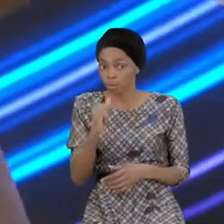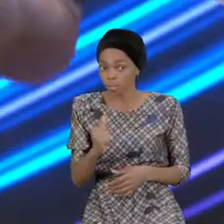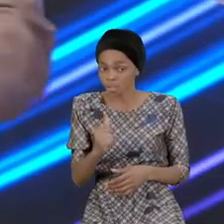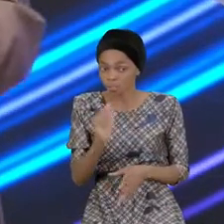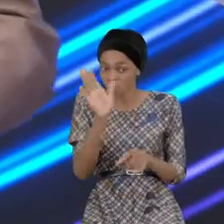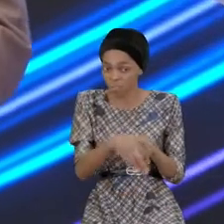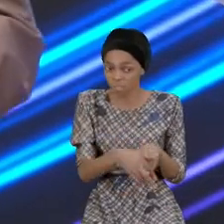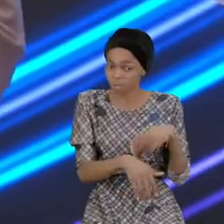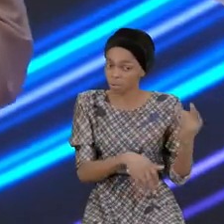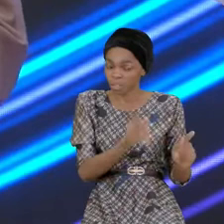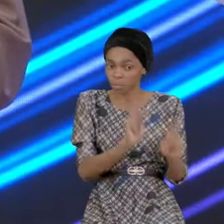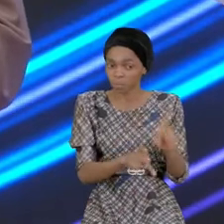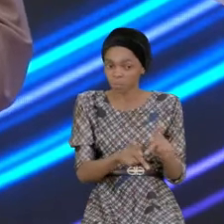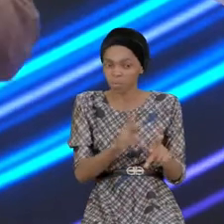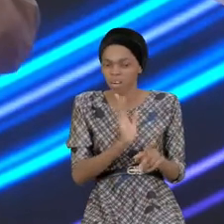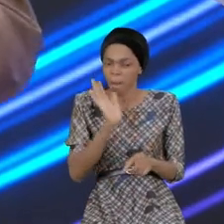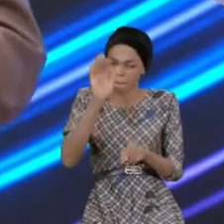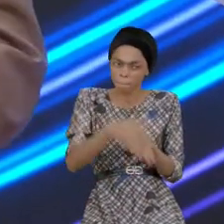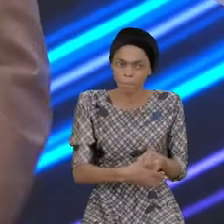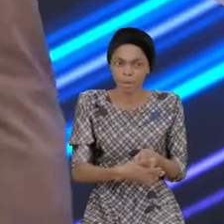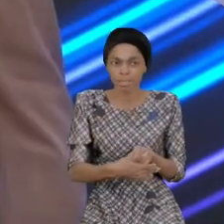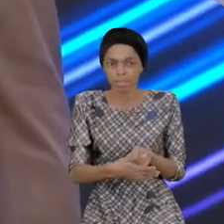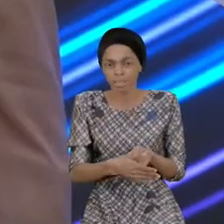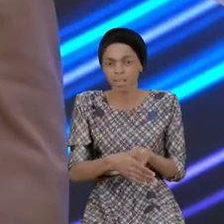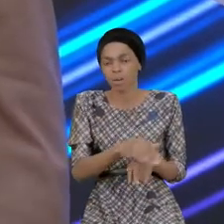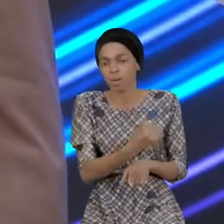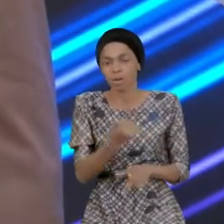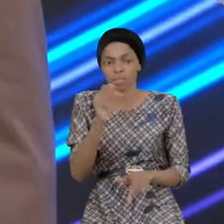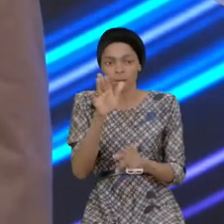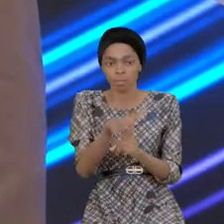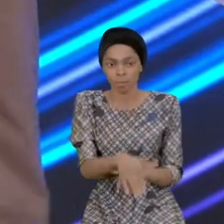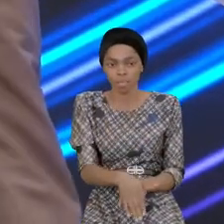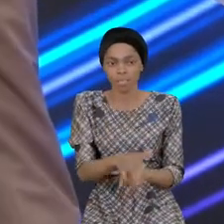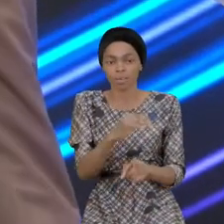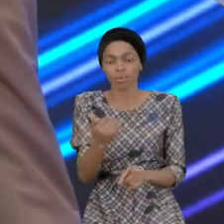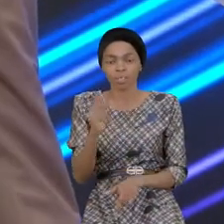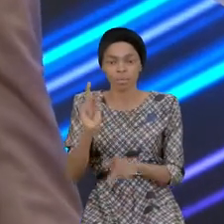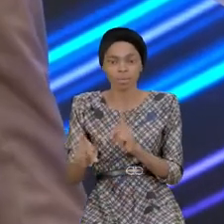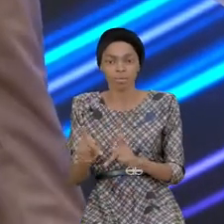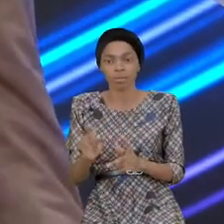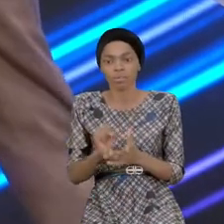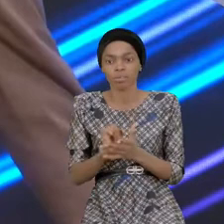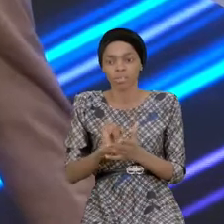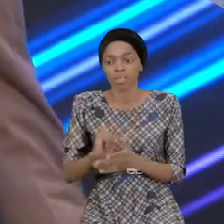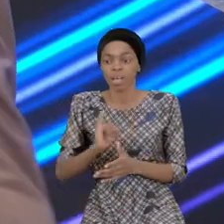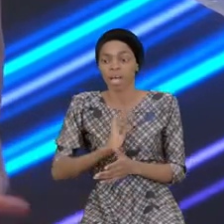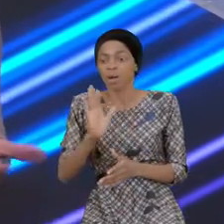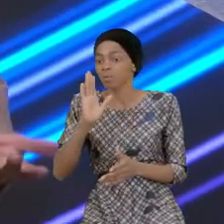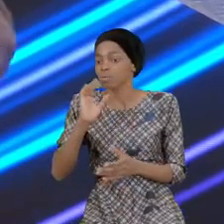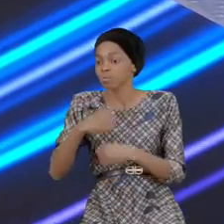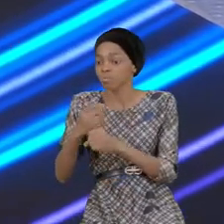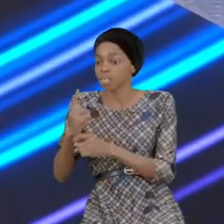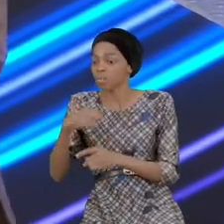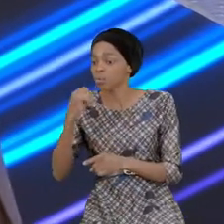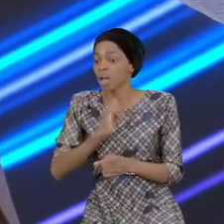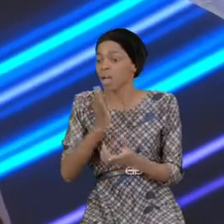and clamp on them so that they will be what I want them to be. Who am I? Who am I?